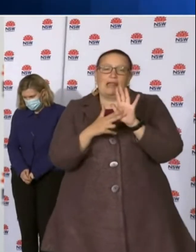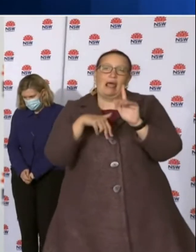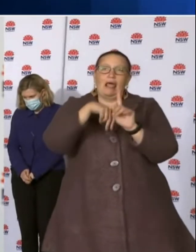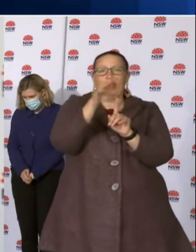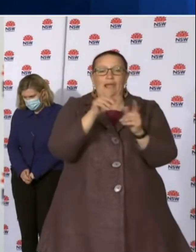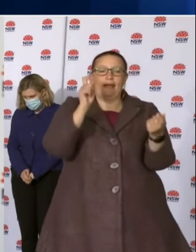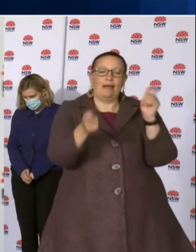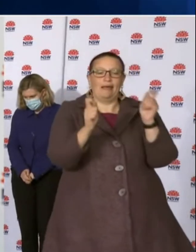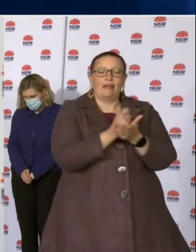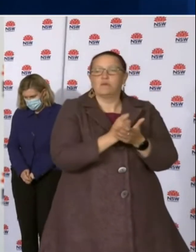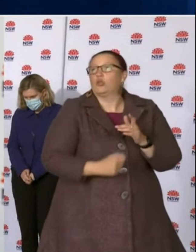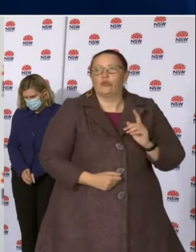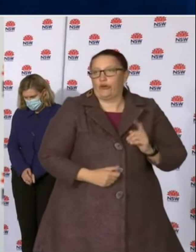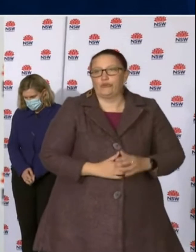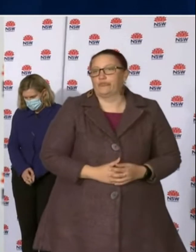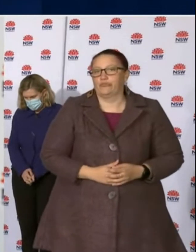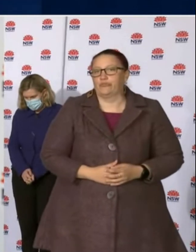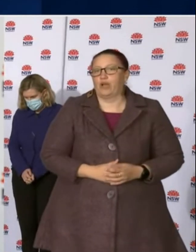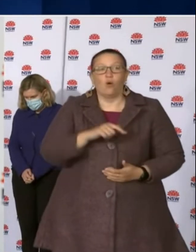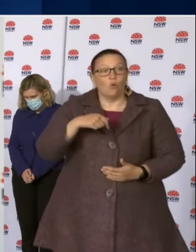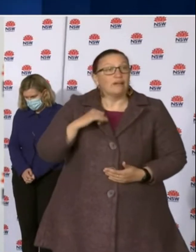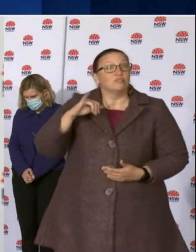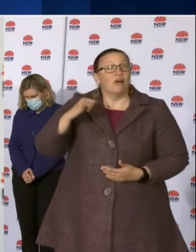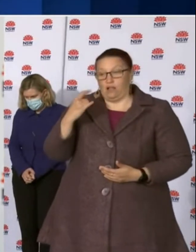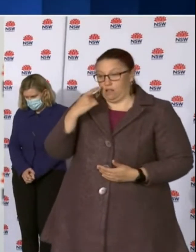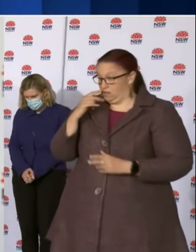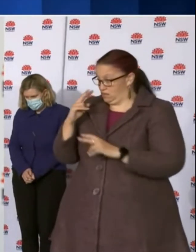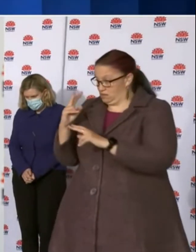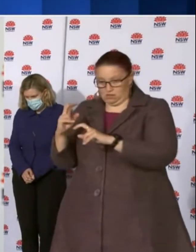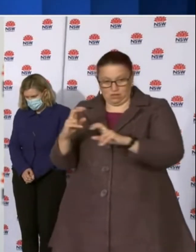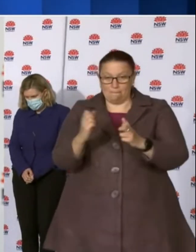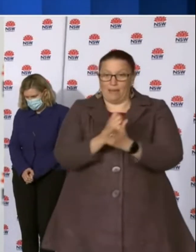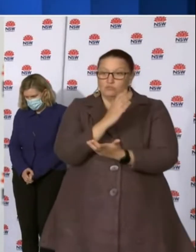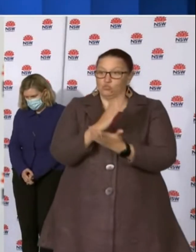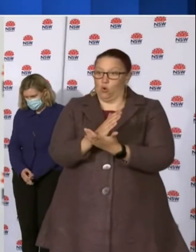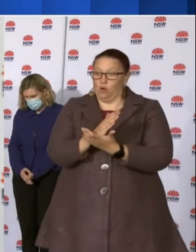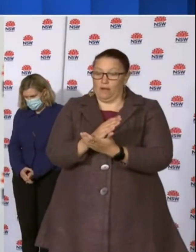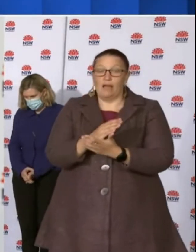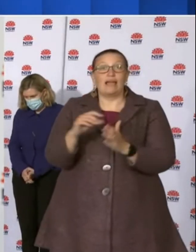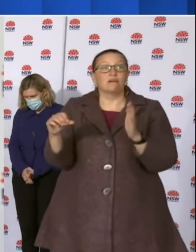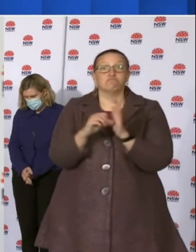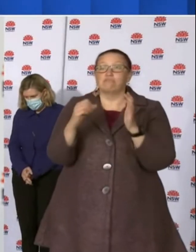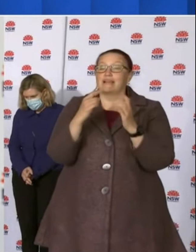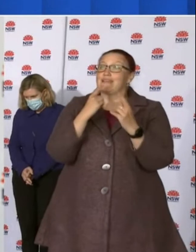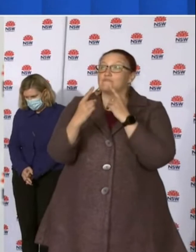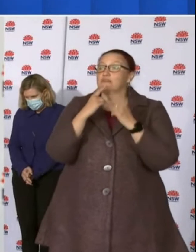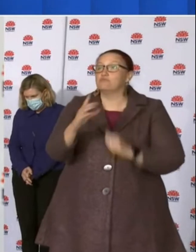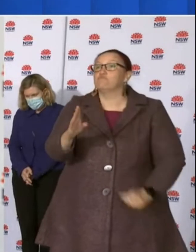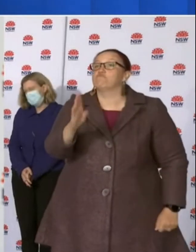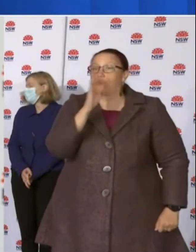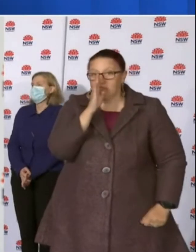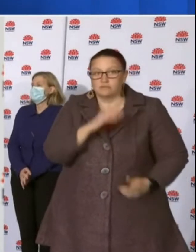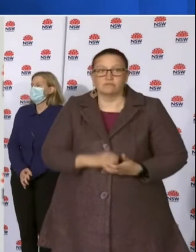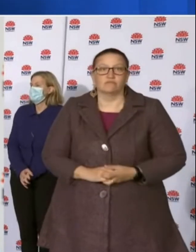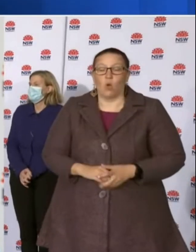just looking at what the issues were and making sure that the system was such that that information could be kept to the appropriate